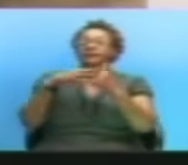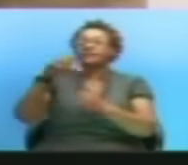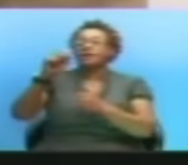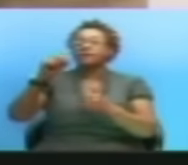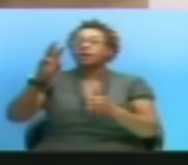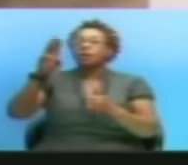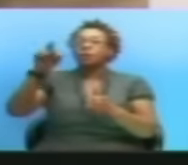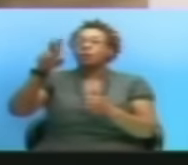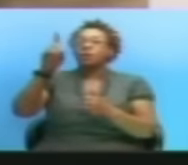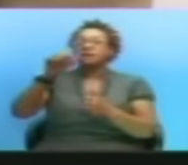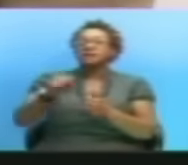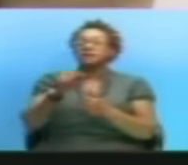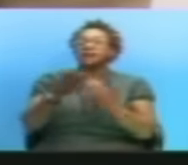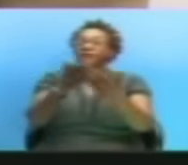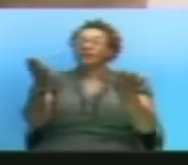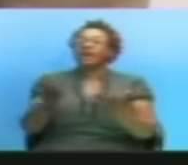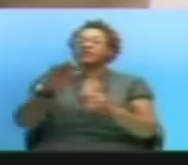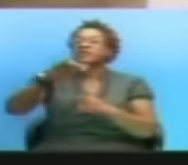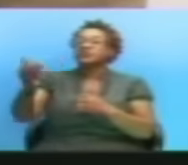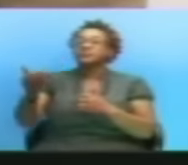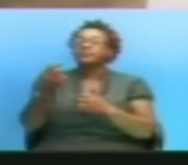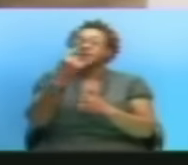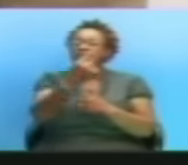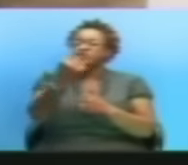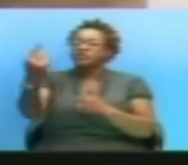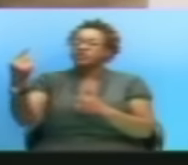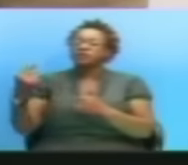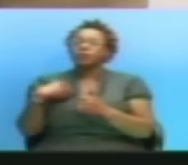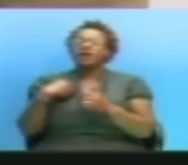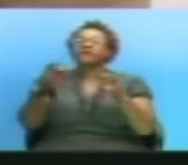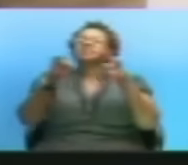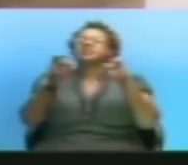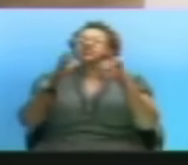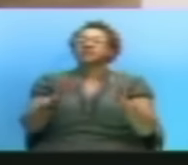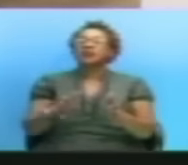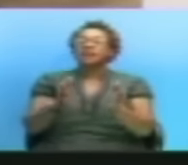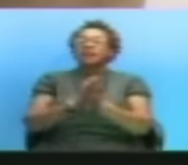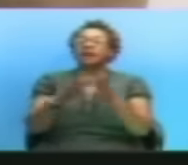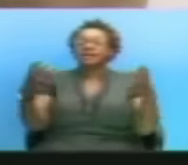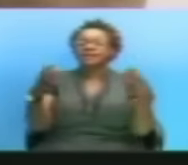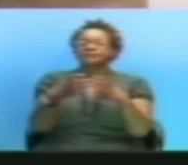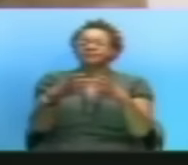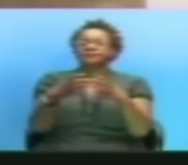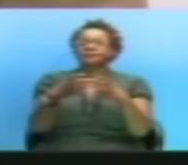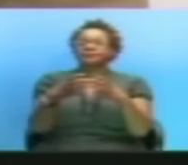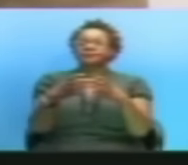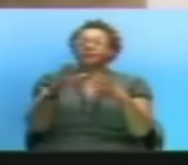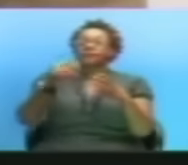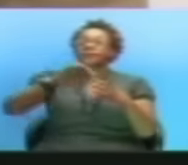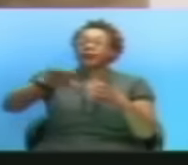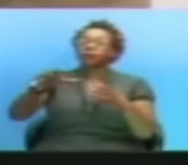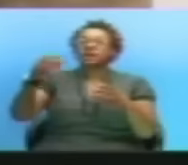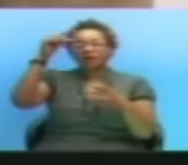city. And in each of these units, we have an administrator and a team from the county